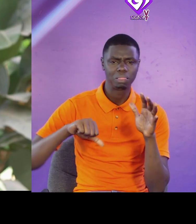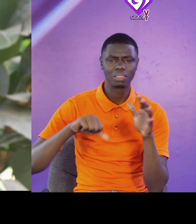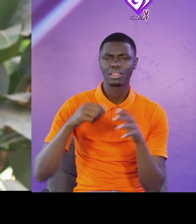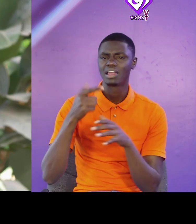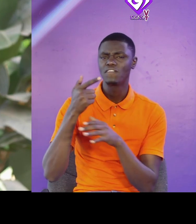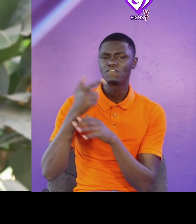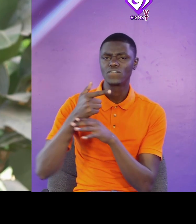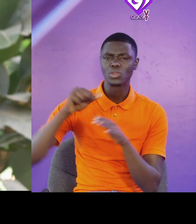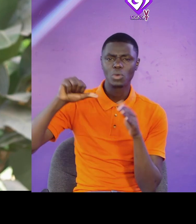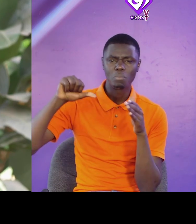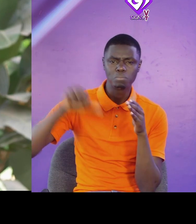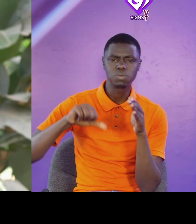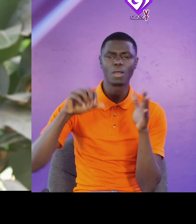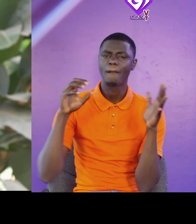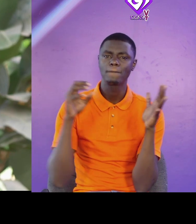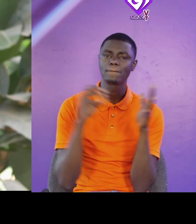are being broadcasted